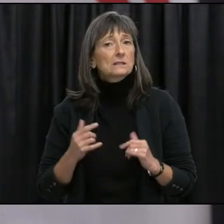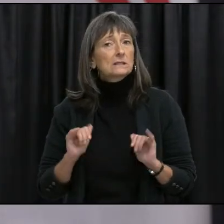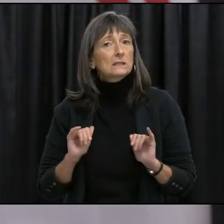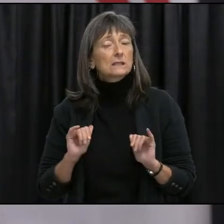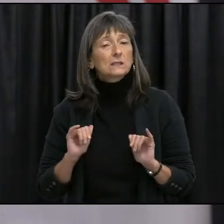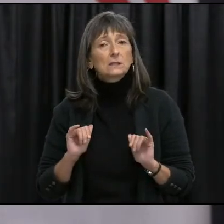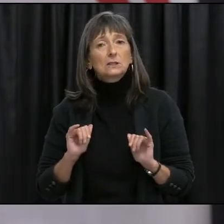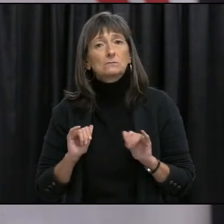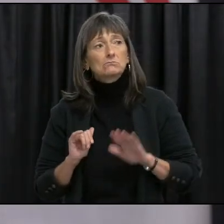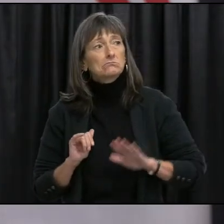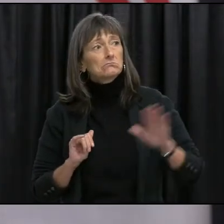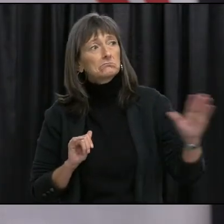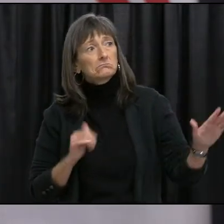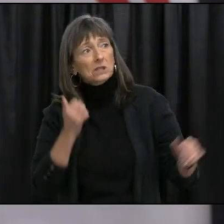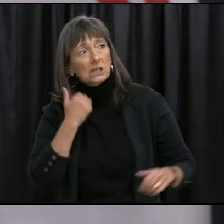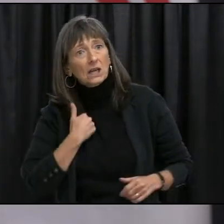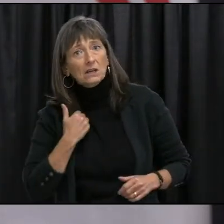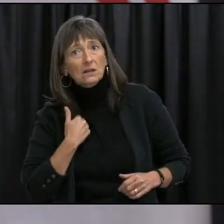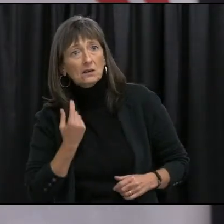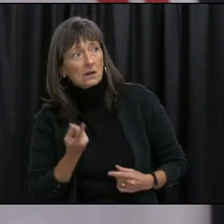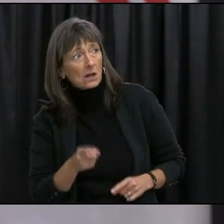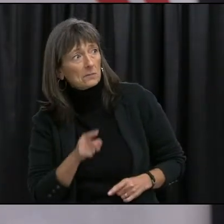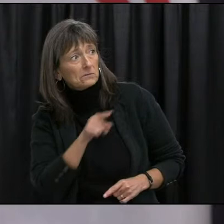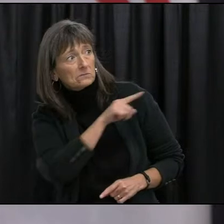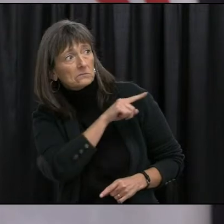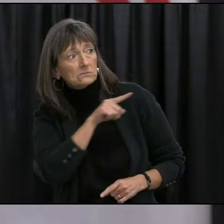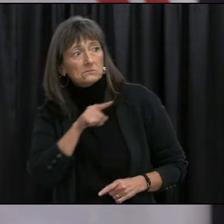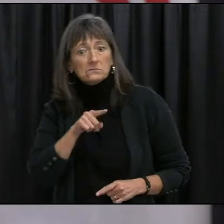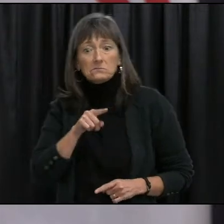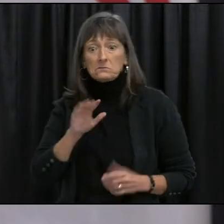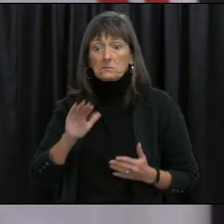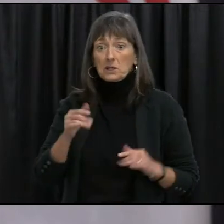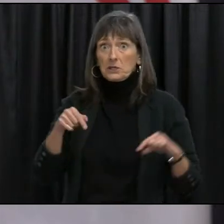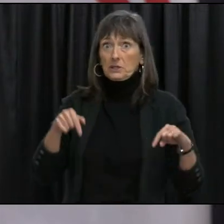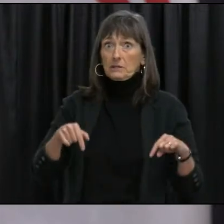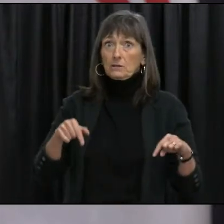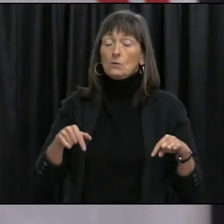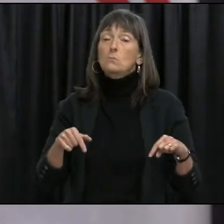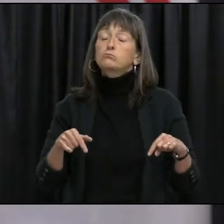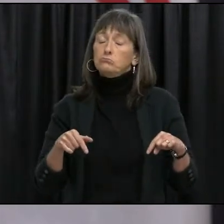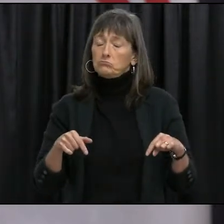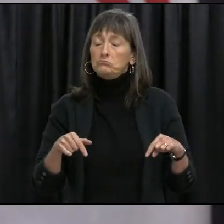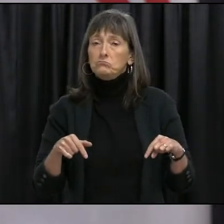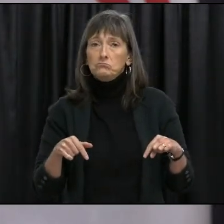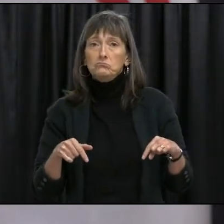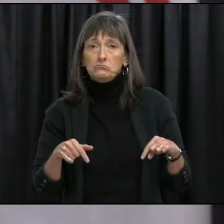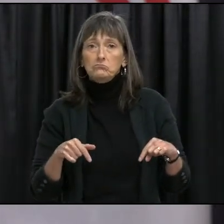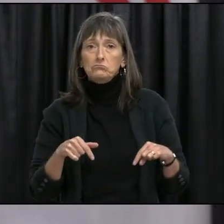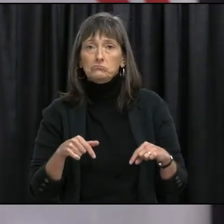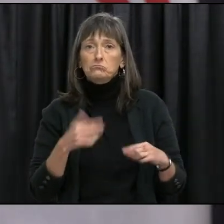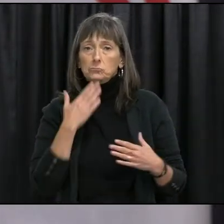is happening in the rest of the country, our numbers are low.